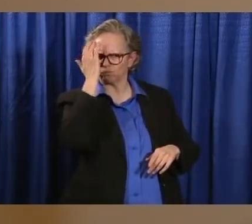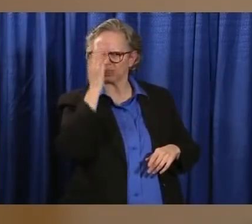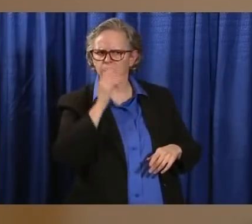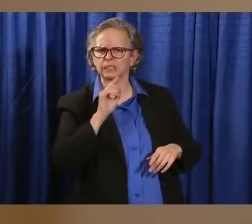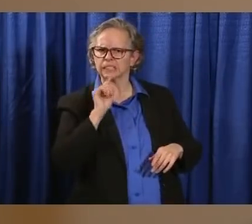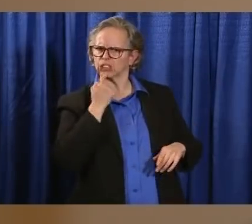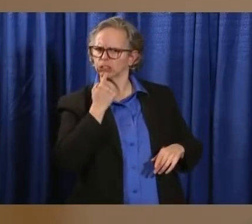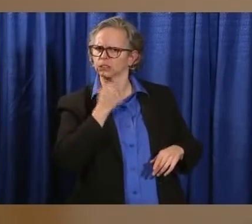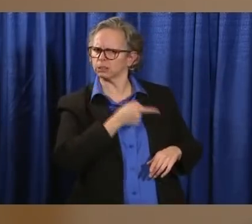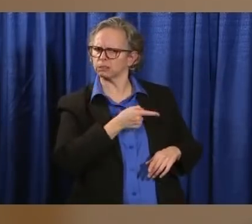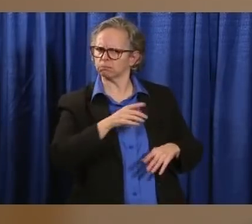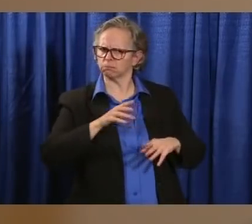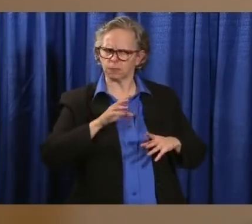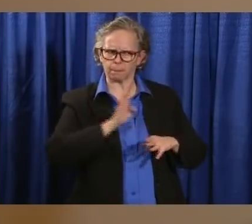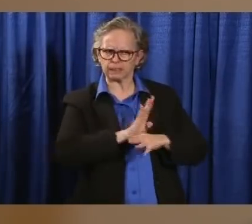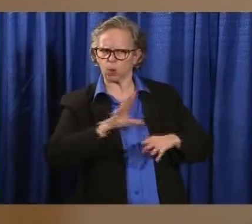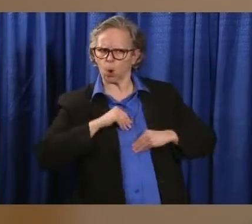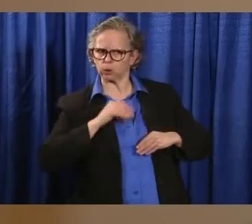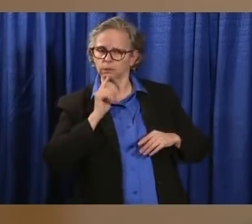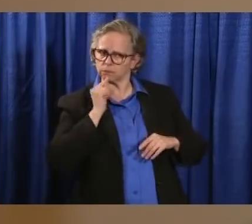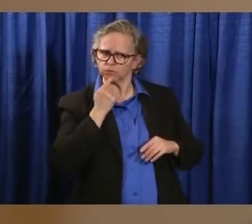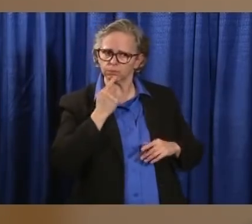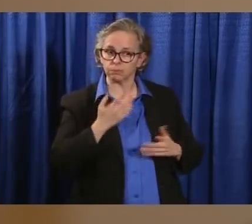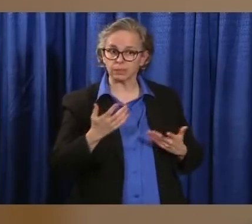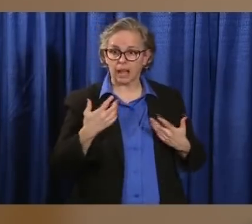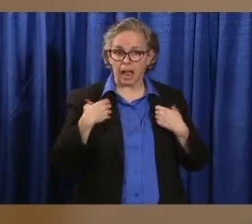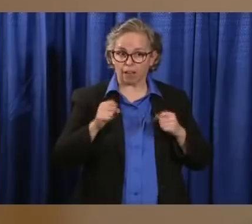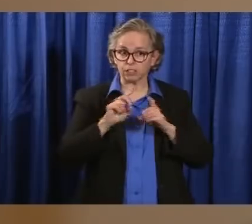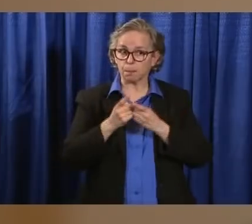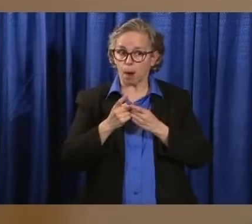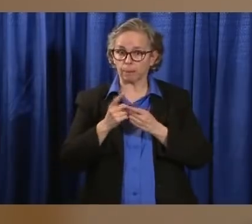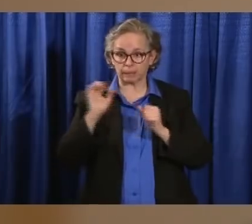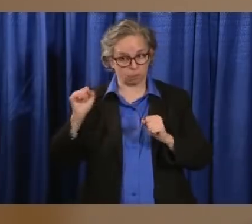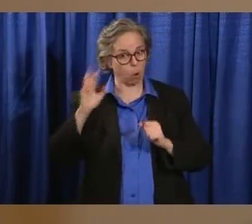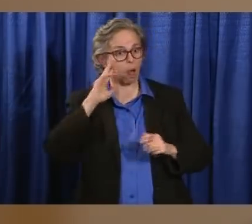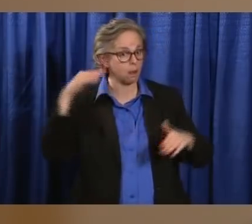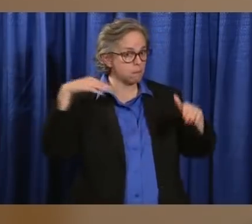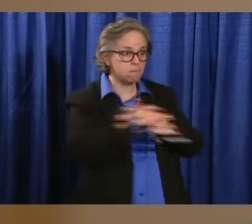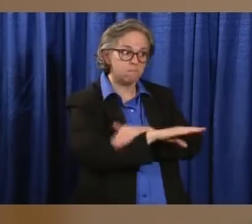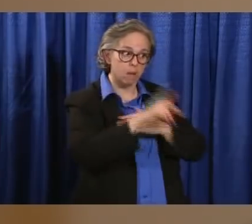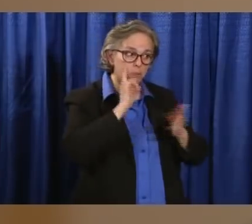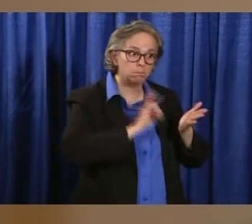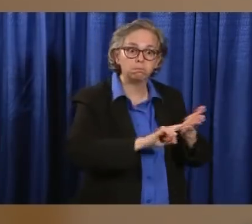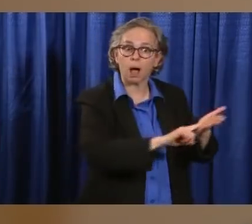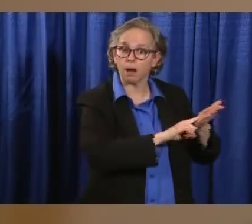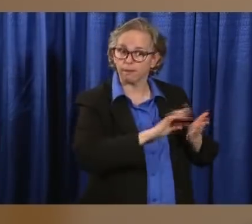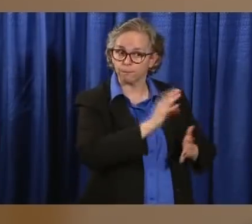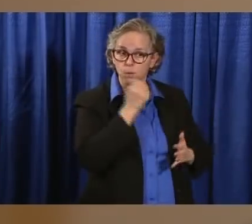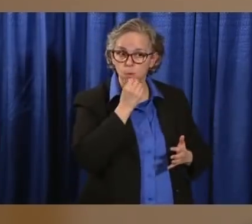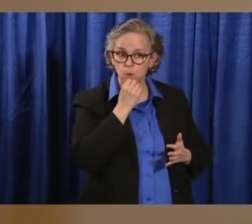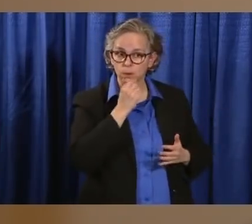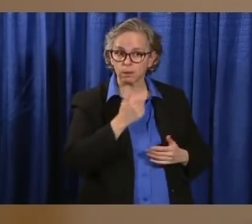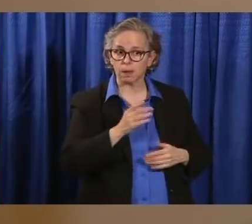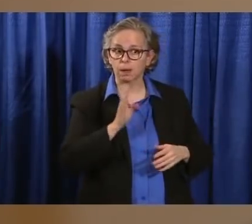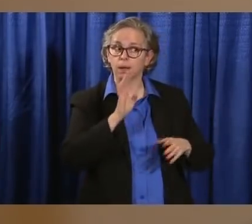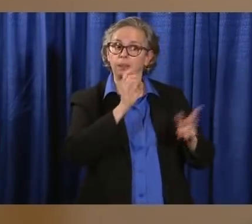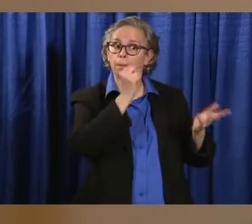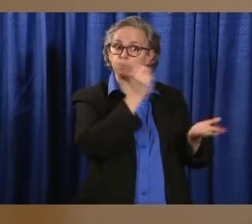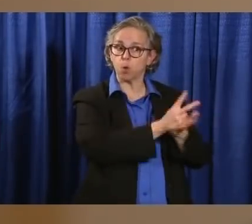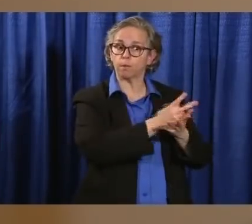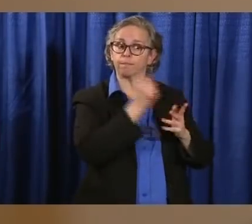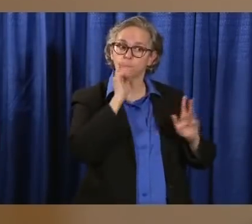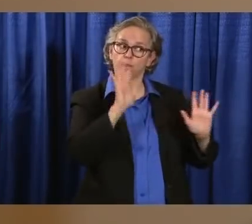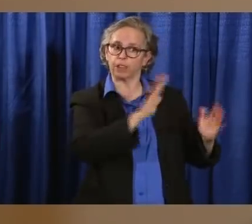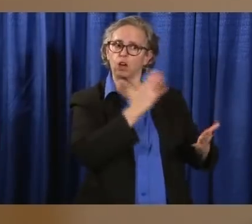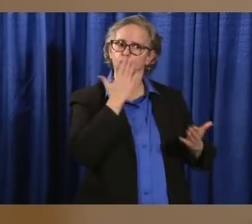is health departments do food inspections, and these businesses are often approved for their good hygiene. So that's important in the making